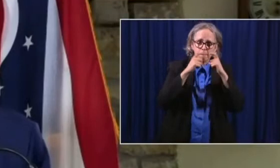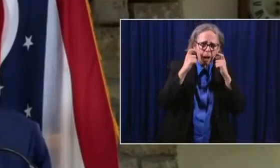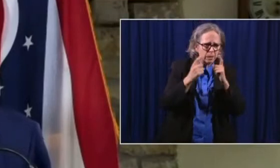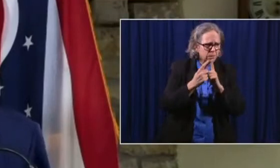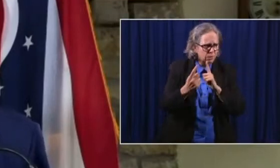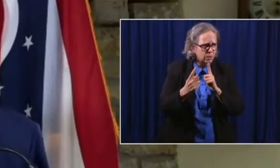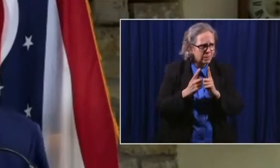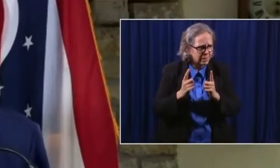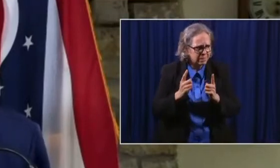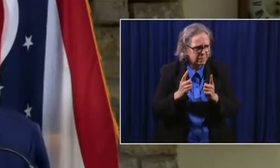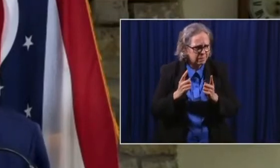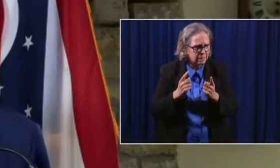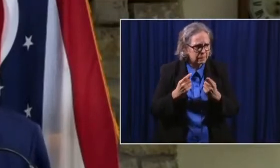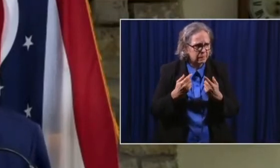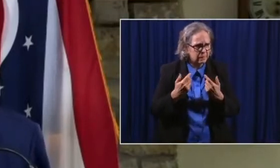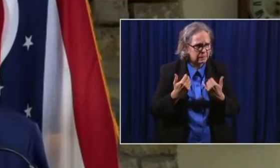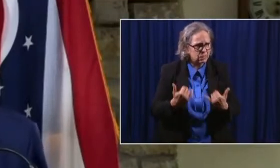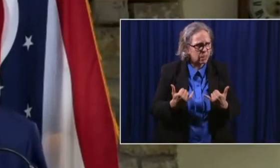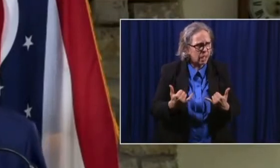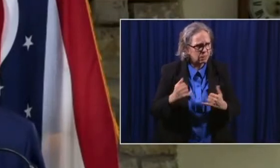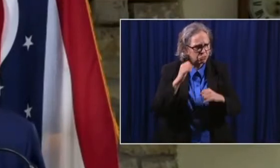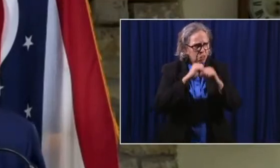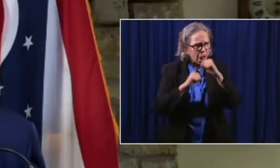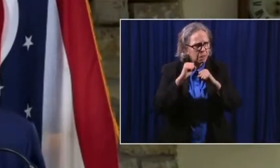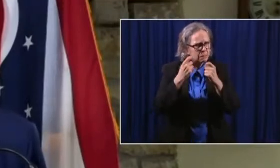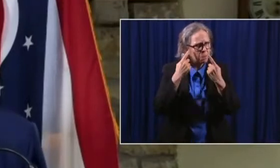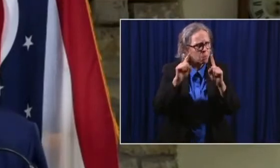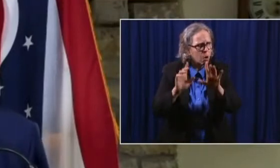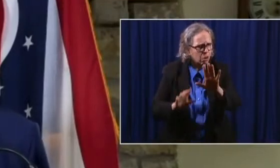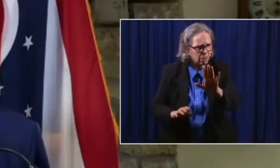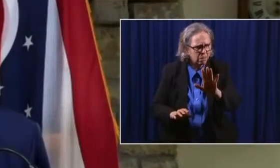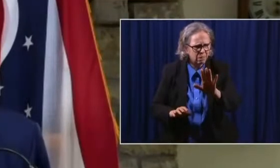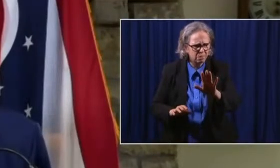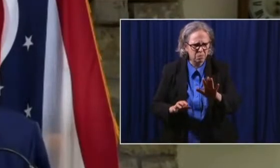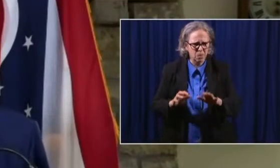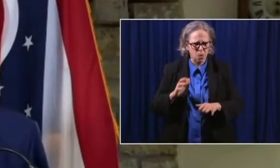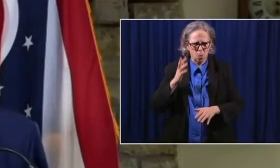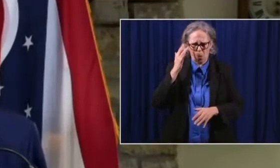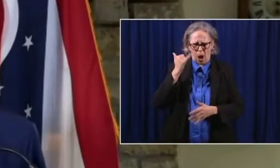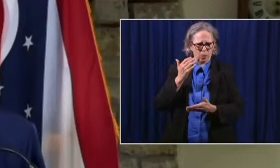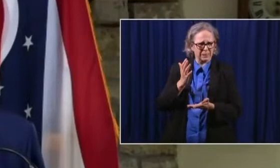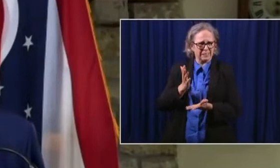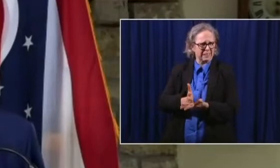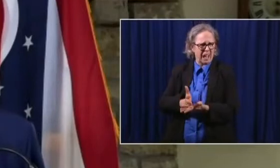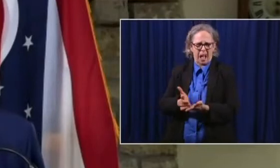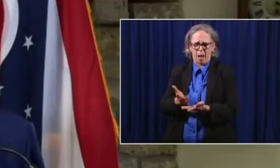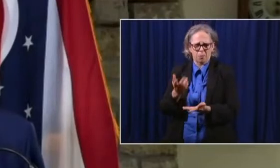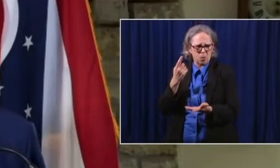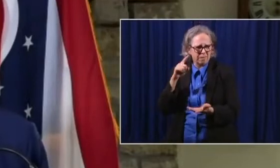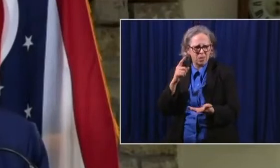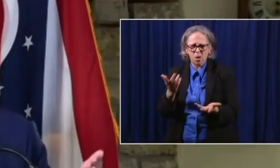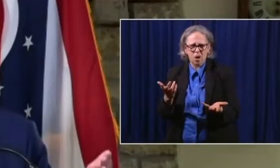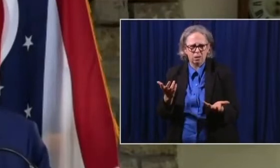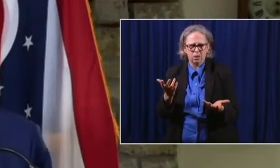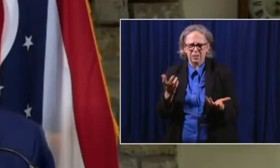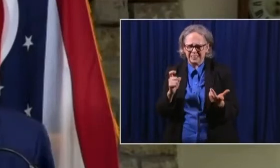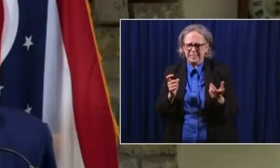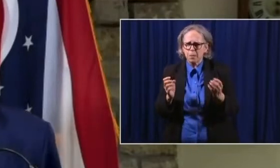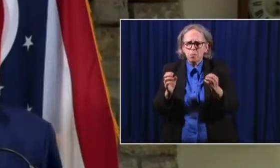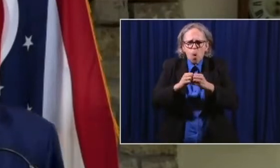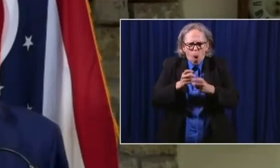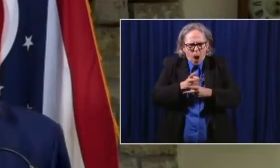working. There would be no reason to stop that strategy. In fact, we need to double down the strategy. I've talked with the mayor this